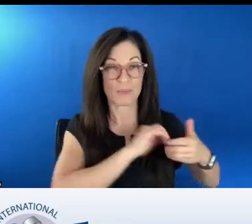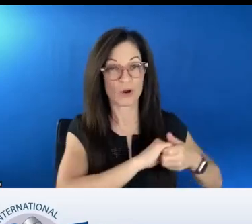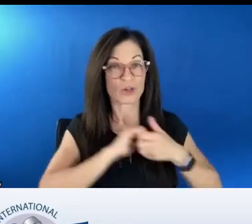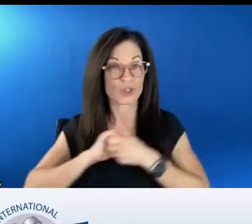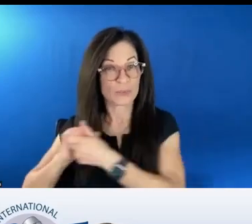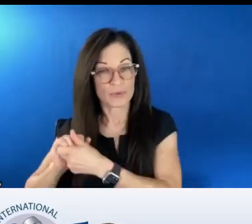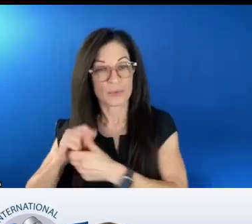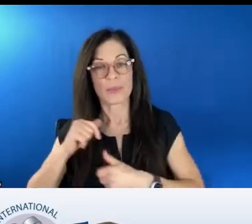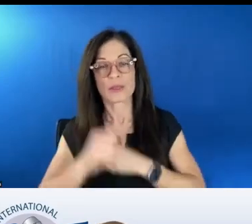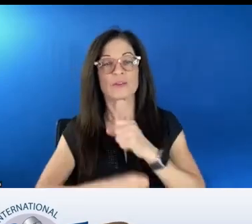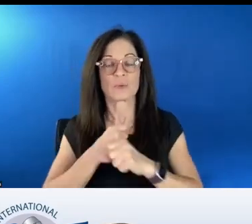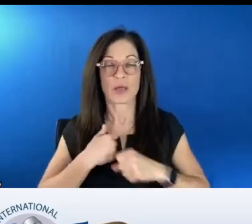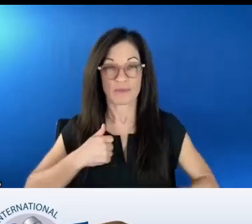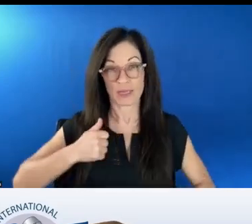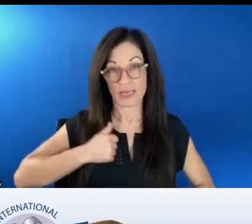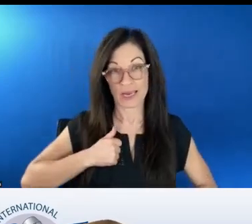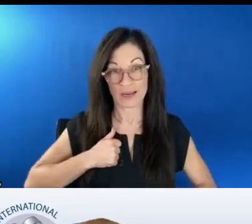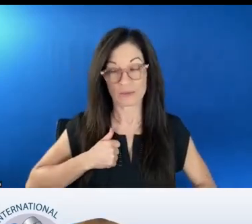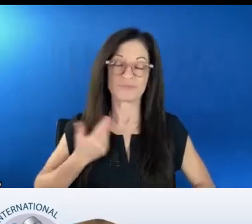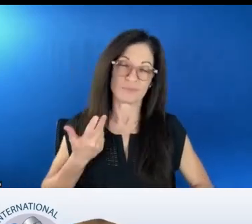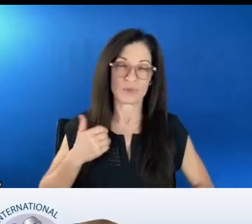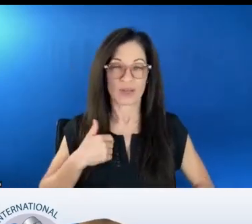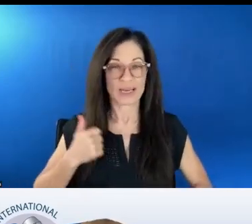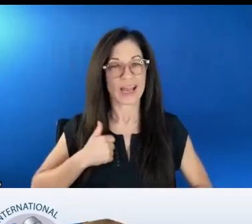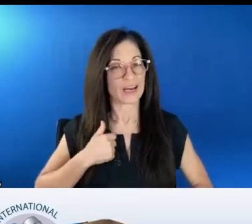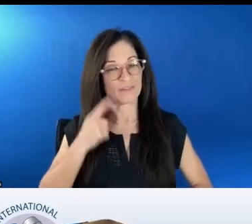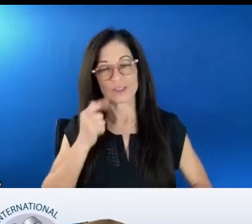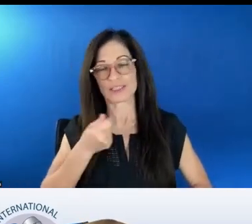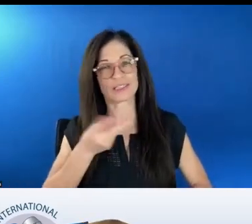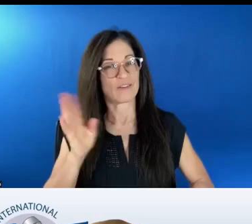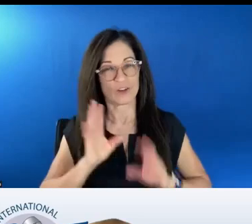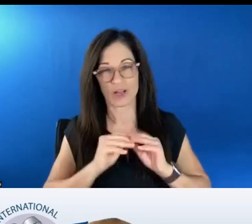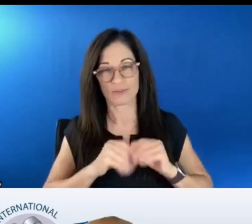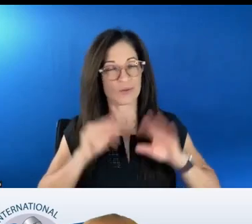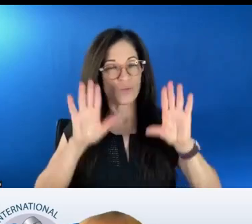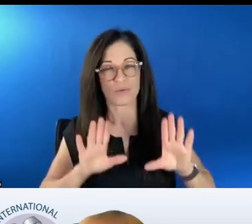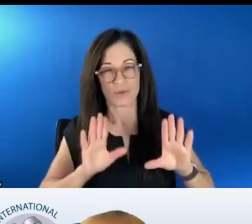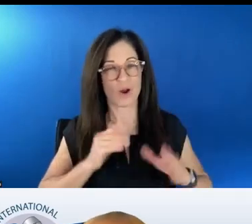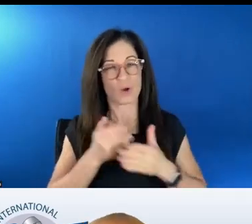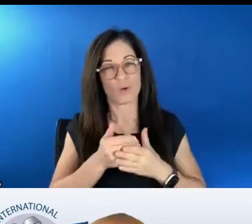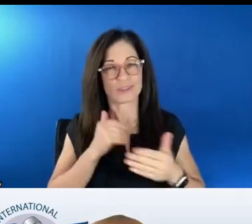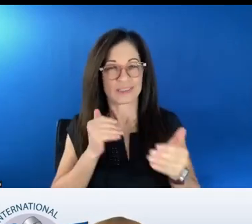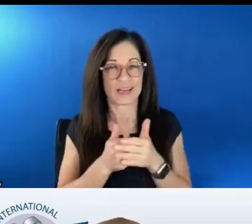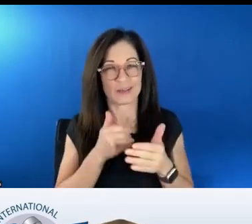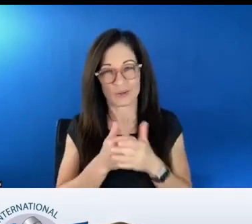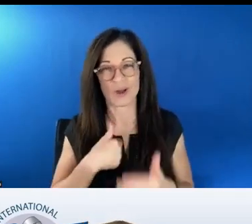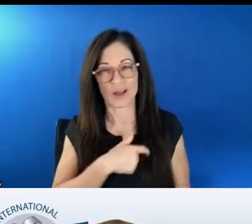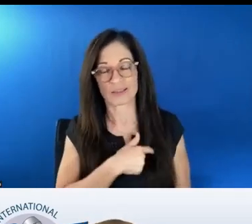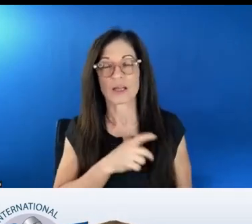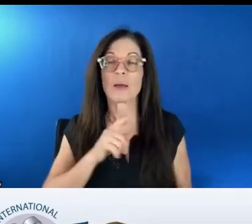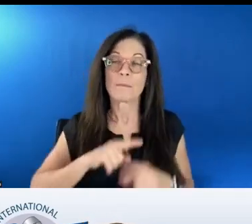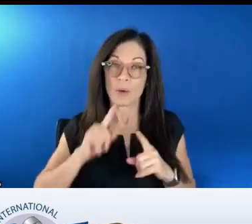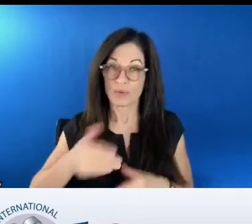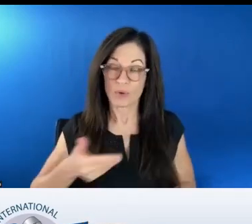this year we have Canada. Of course, we've had Canada with us several conferences, which is wonderful. They're our close neighbors. But we've